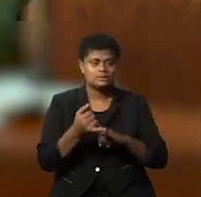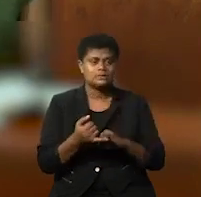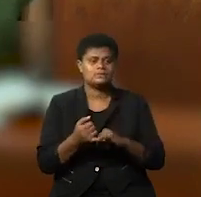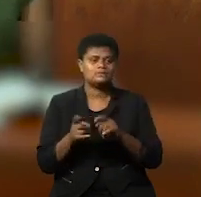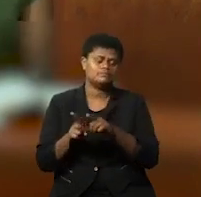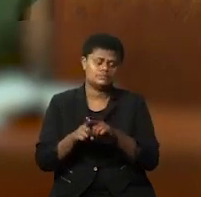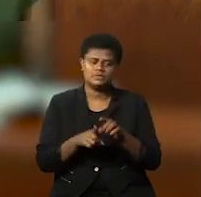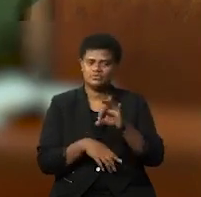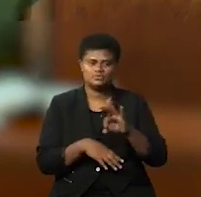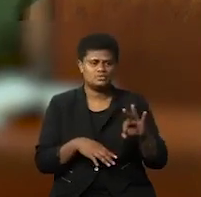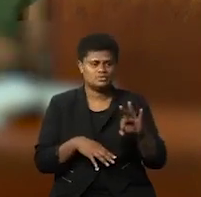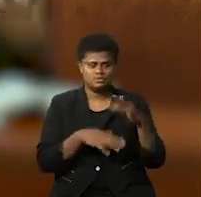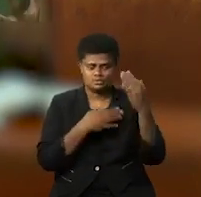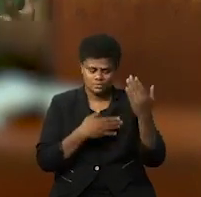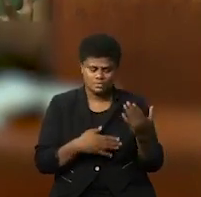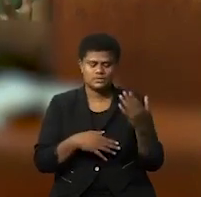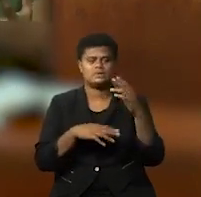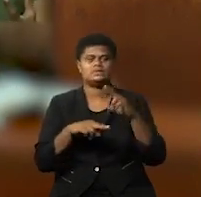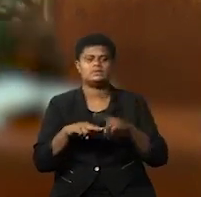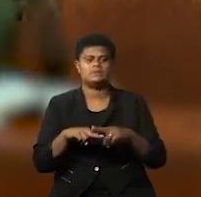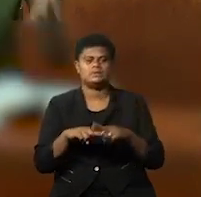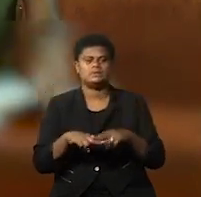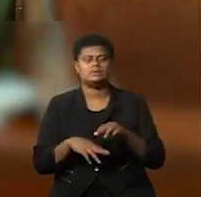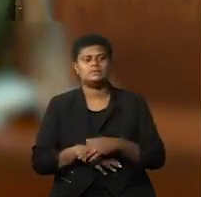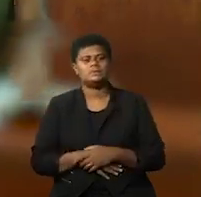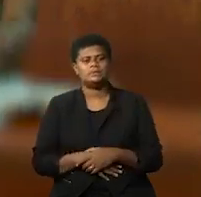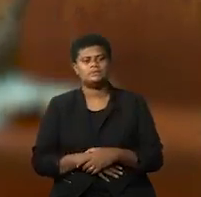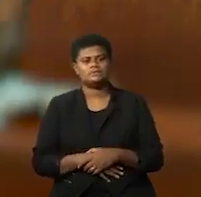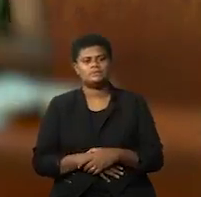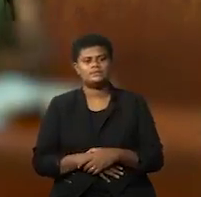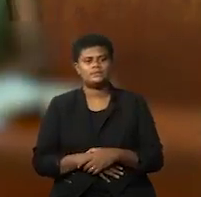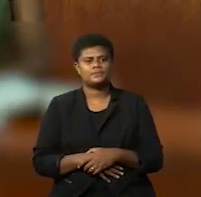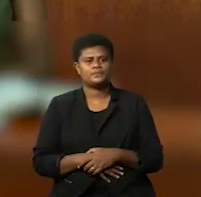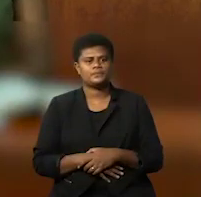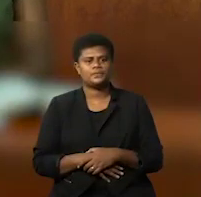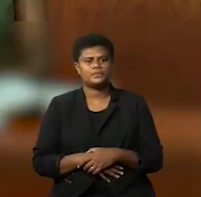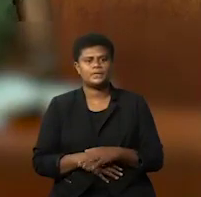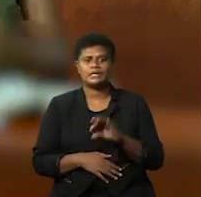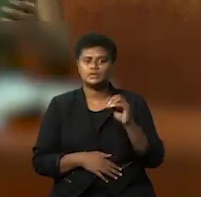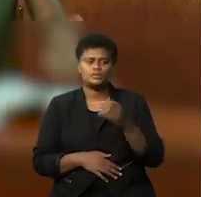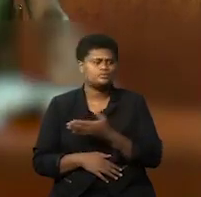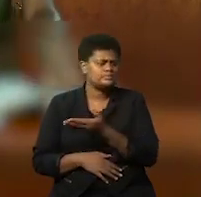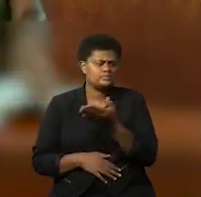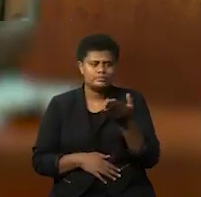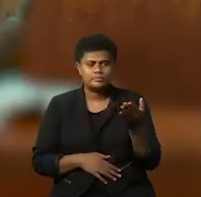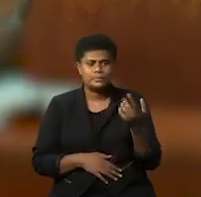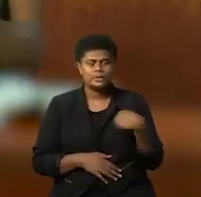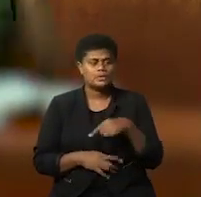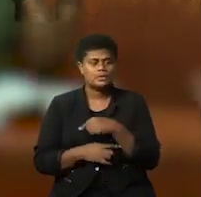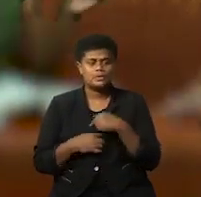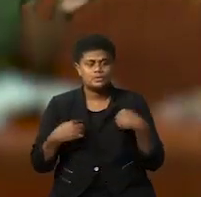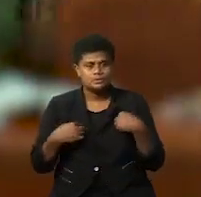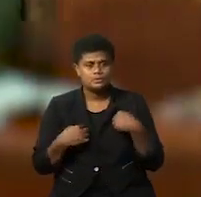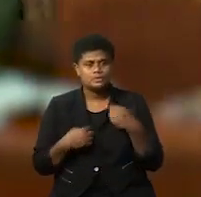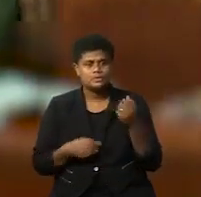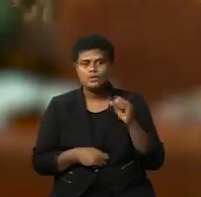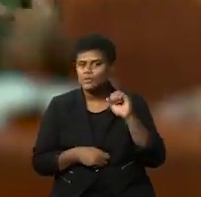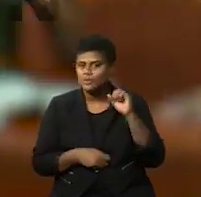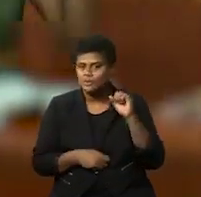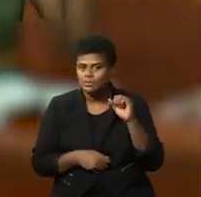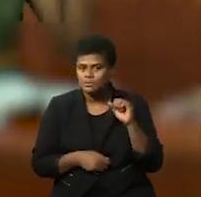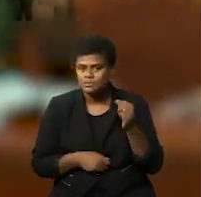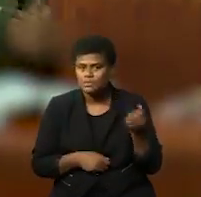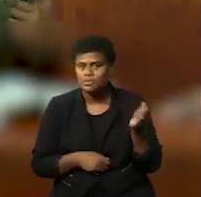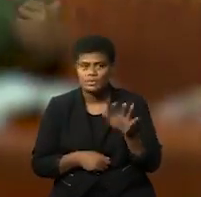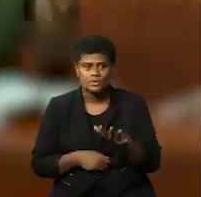a good news? Because Etika, it is a judgment that it is in your favor. You are already winning. Think about it. The